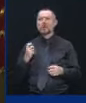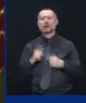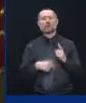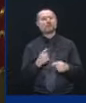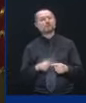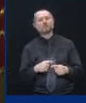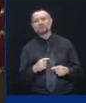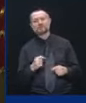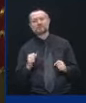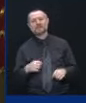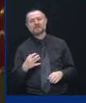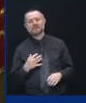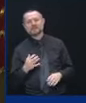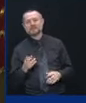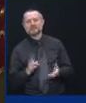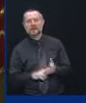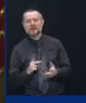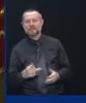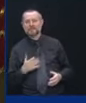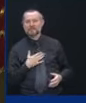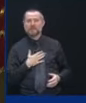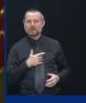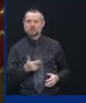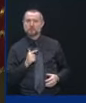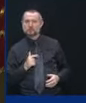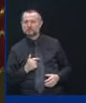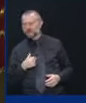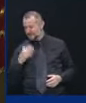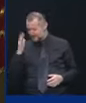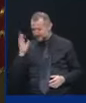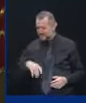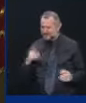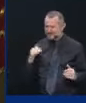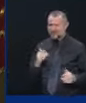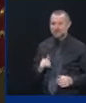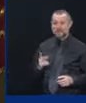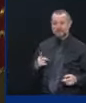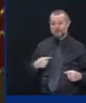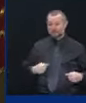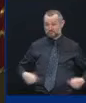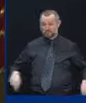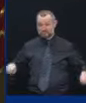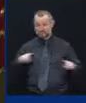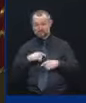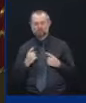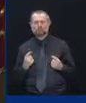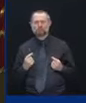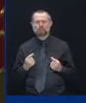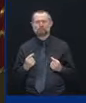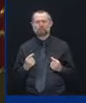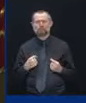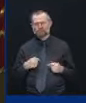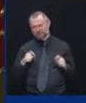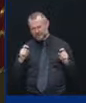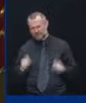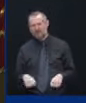is it my turn. But to the governor's point, we are in a position where we are reacting to things that we are directly out